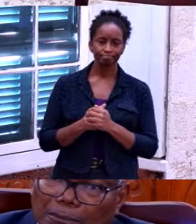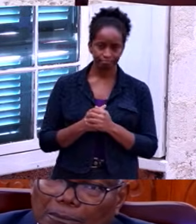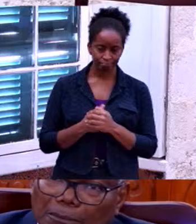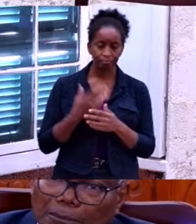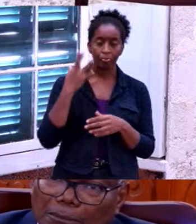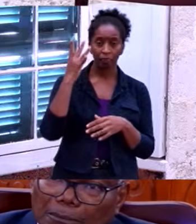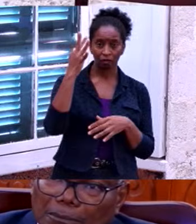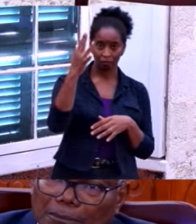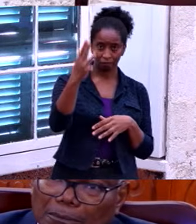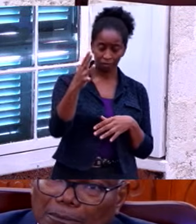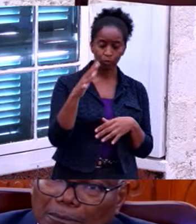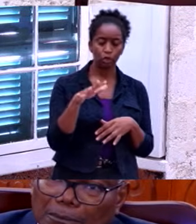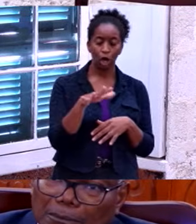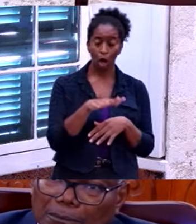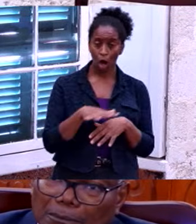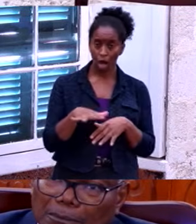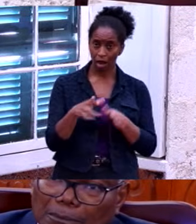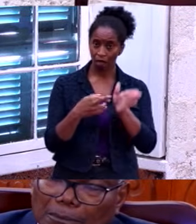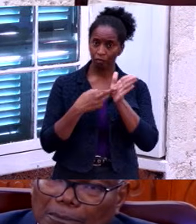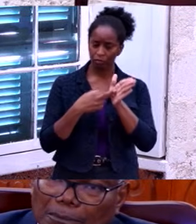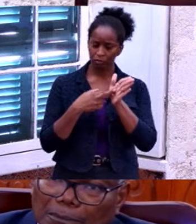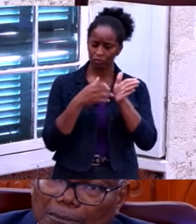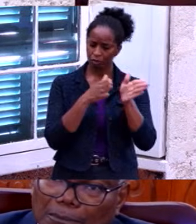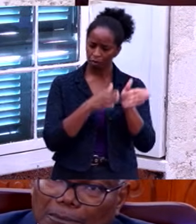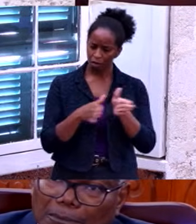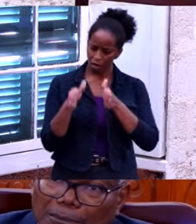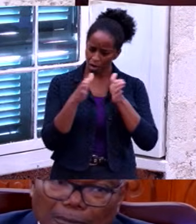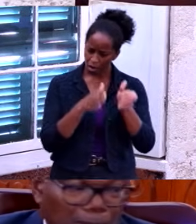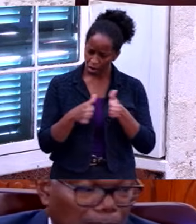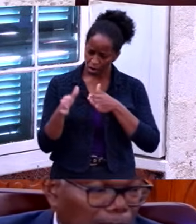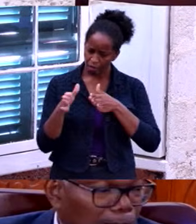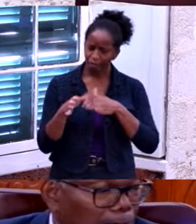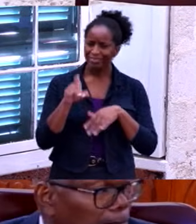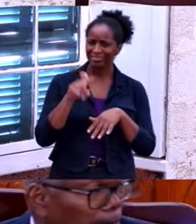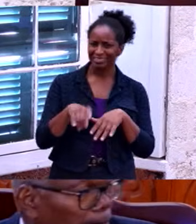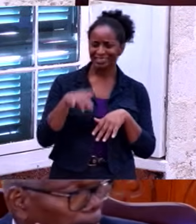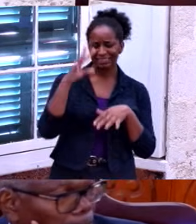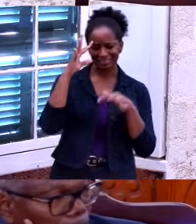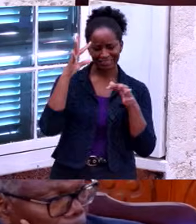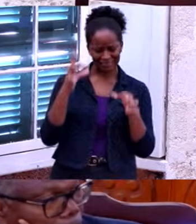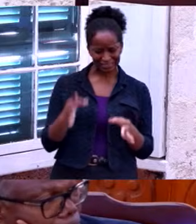view, arise. In addition,